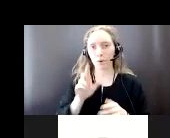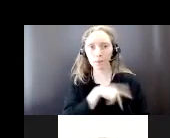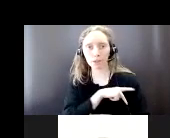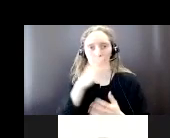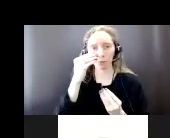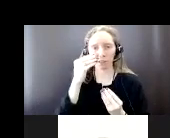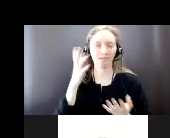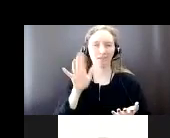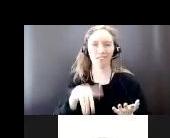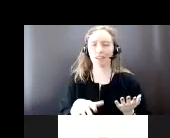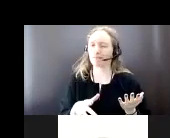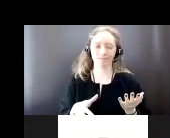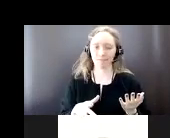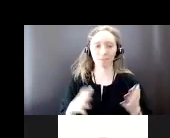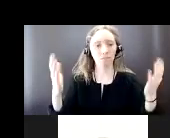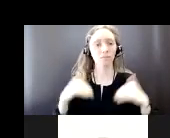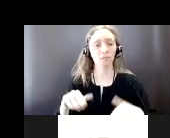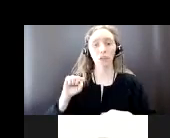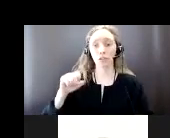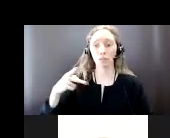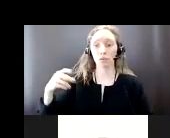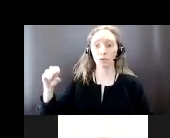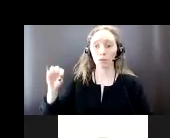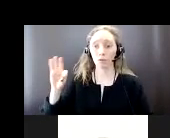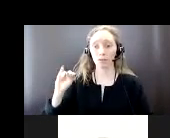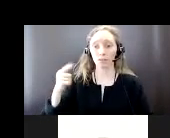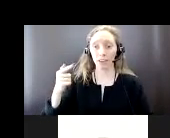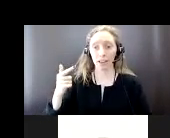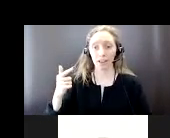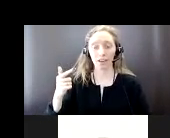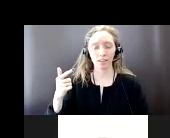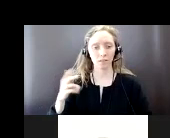the scammer's ability to make any phone number show up on your call display.